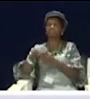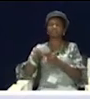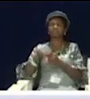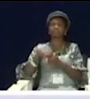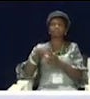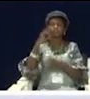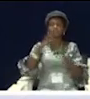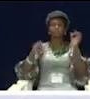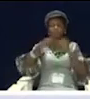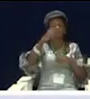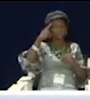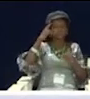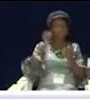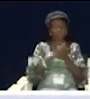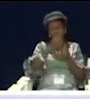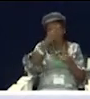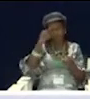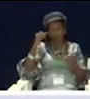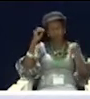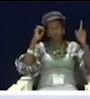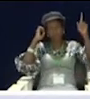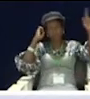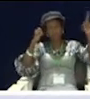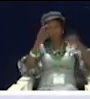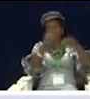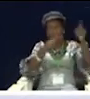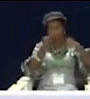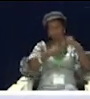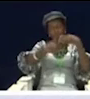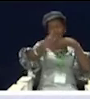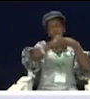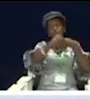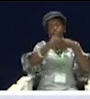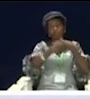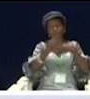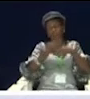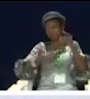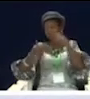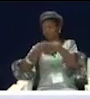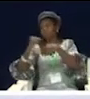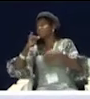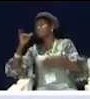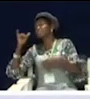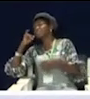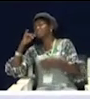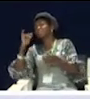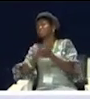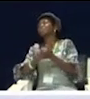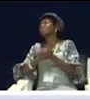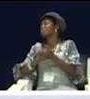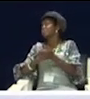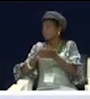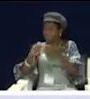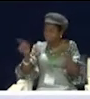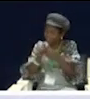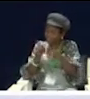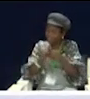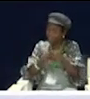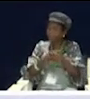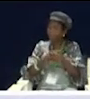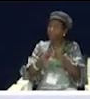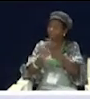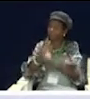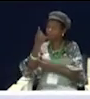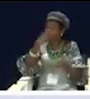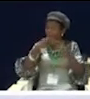If you think because He came from back, your back yesterday, that it will be your back that He will